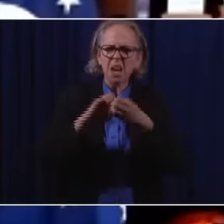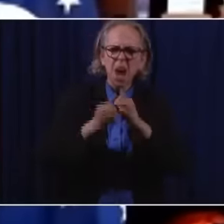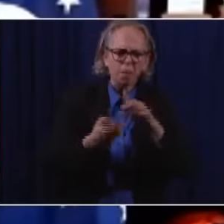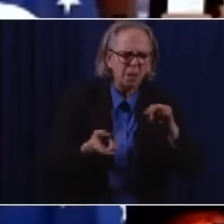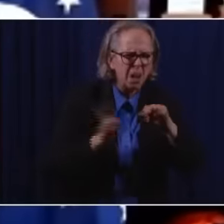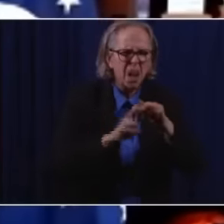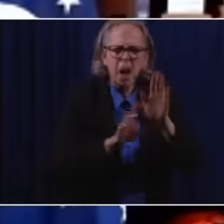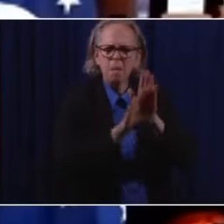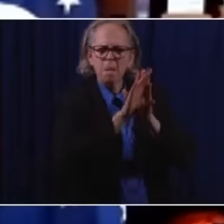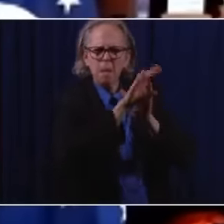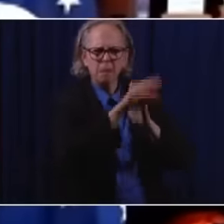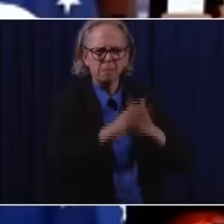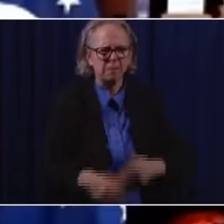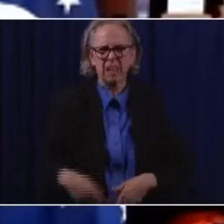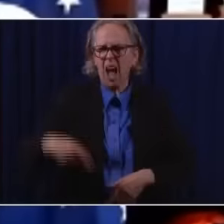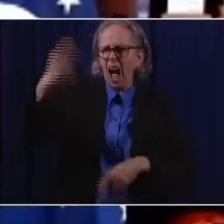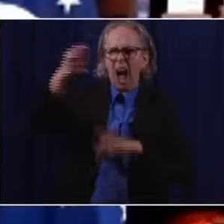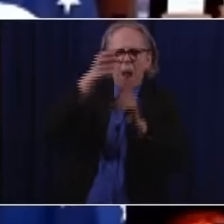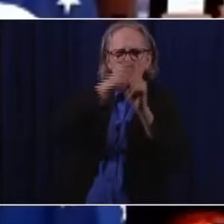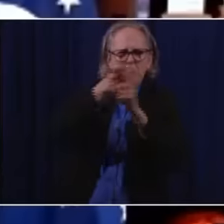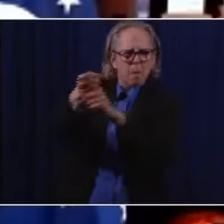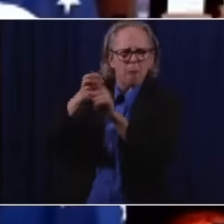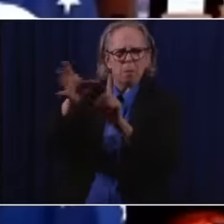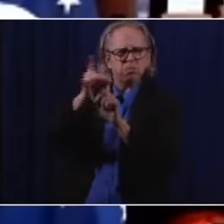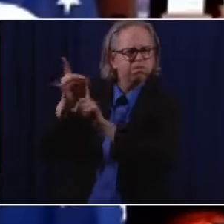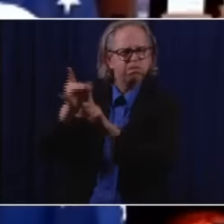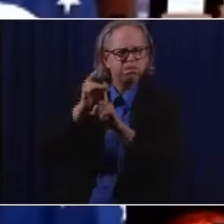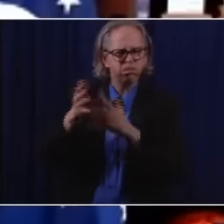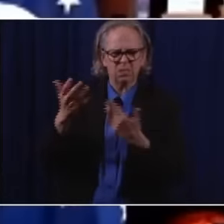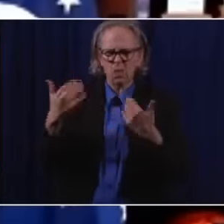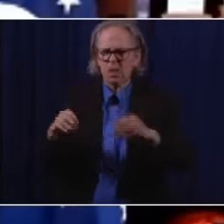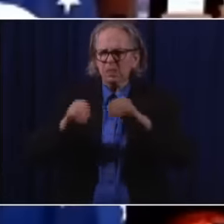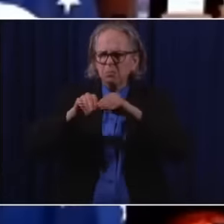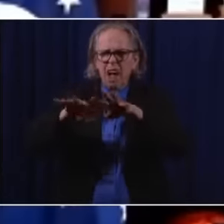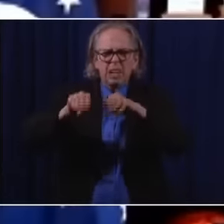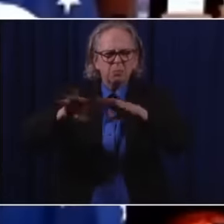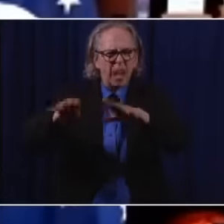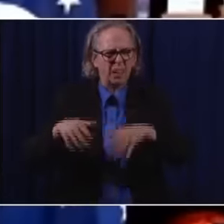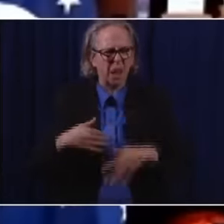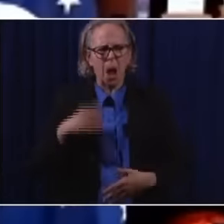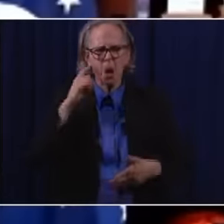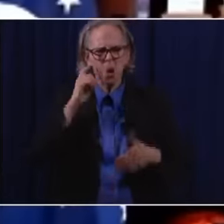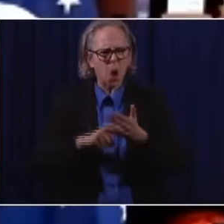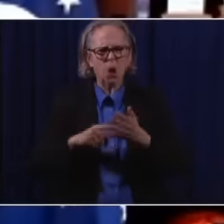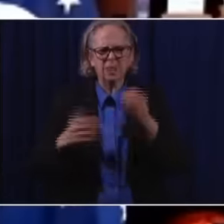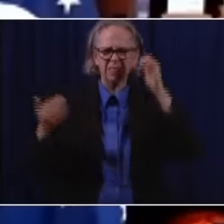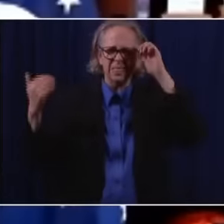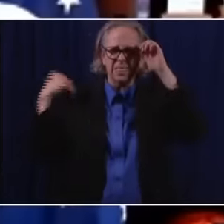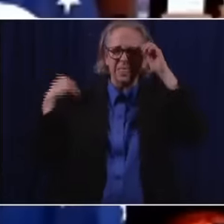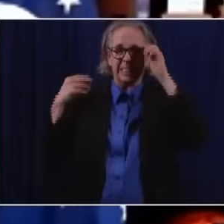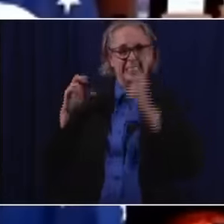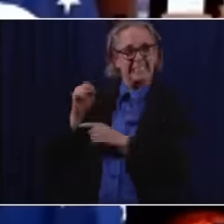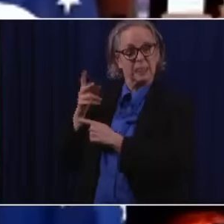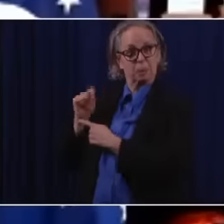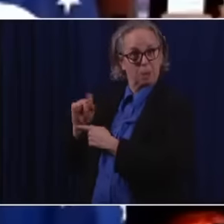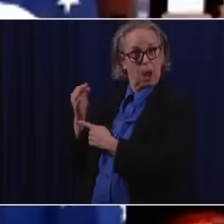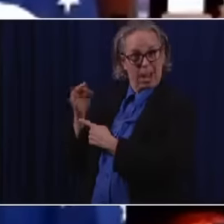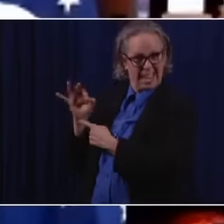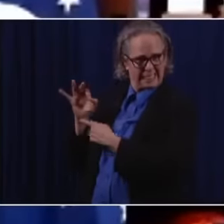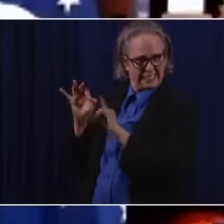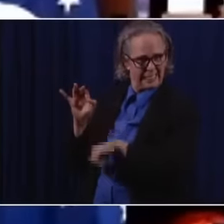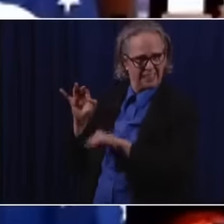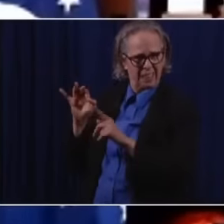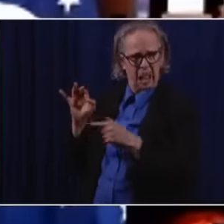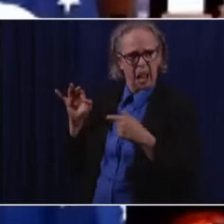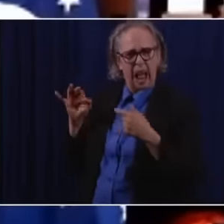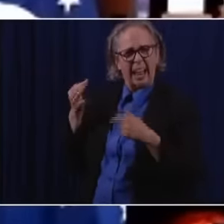we see growing. I noticed that on September the 19th, we had 19 counties that were considered